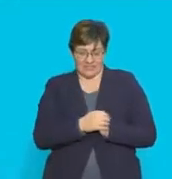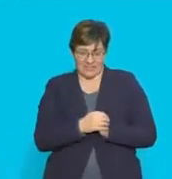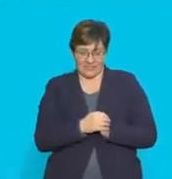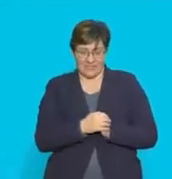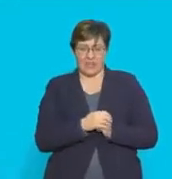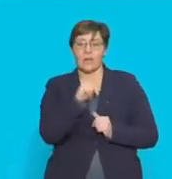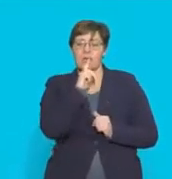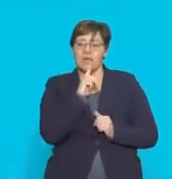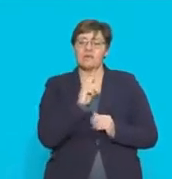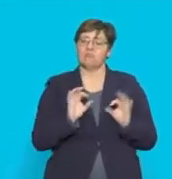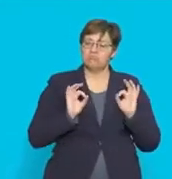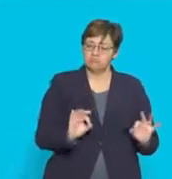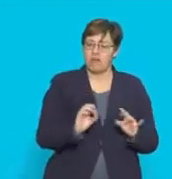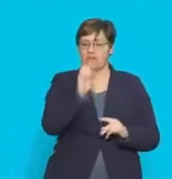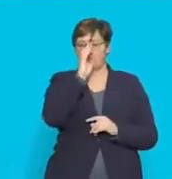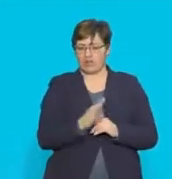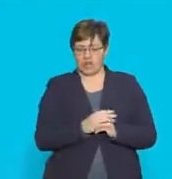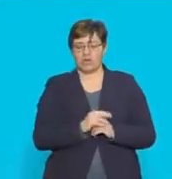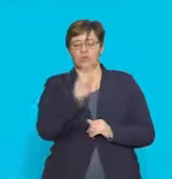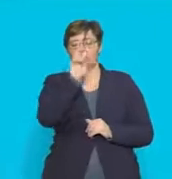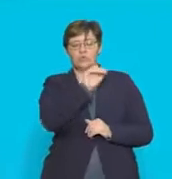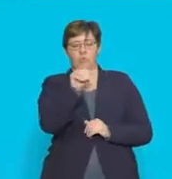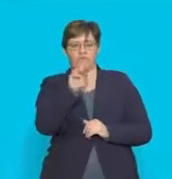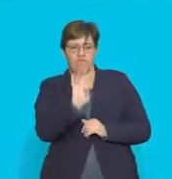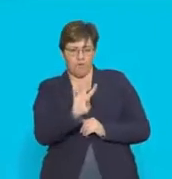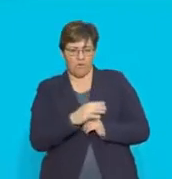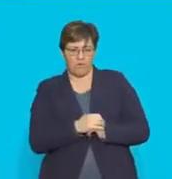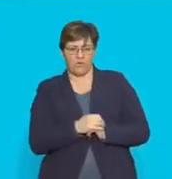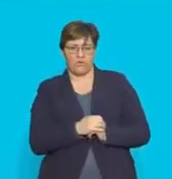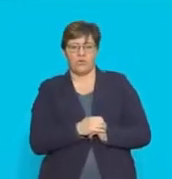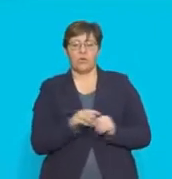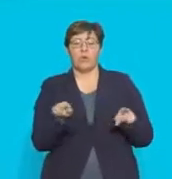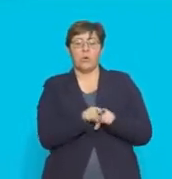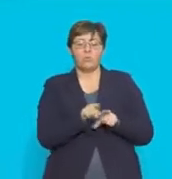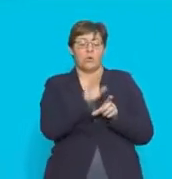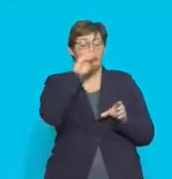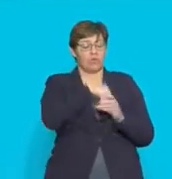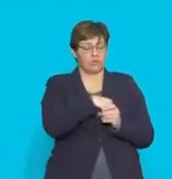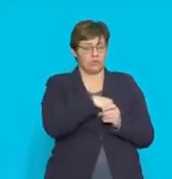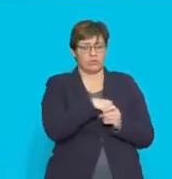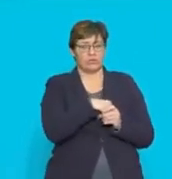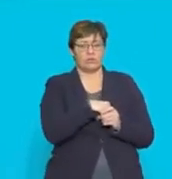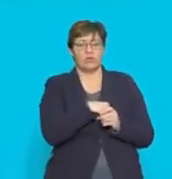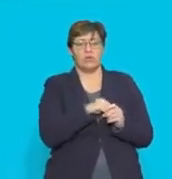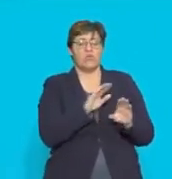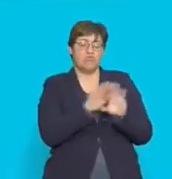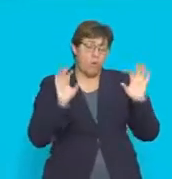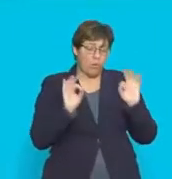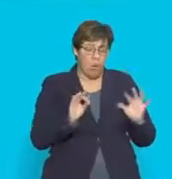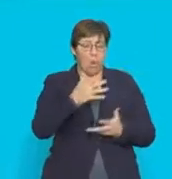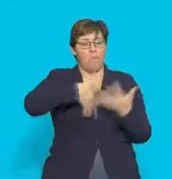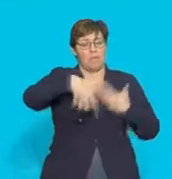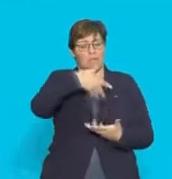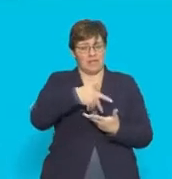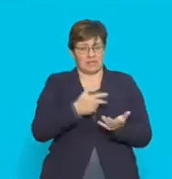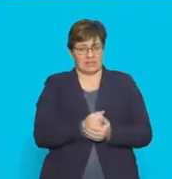proper fractions, so 2 over 4. They also include improper or mixed fractions, so